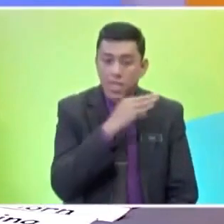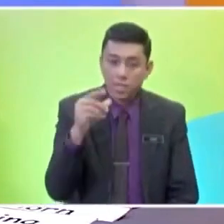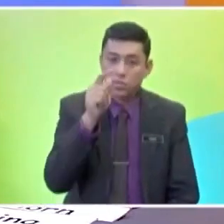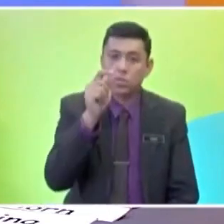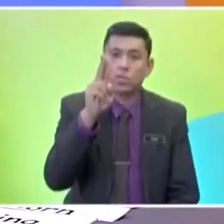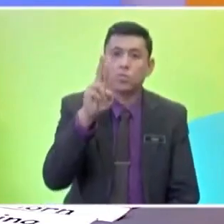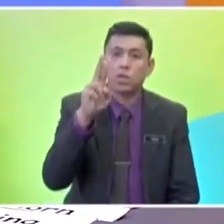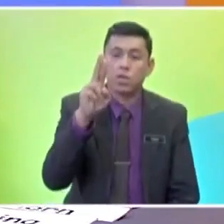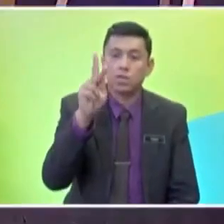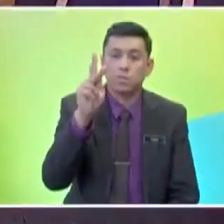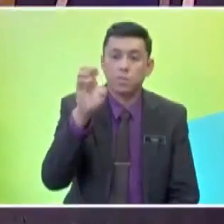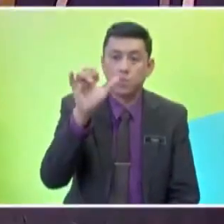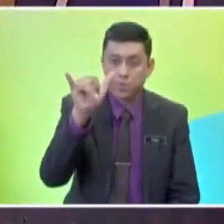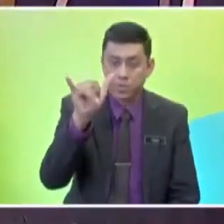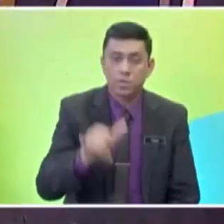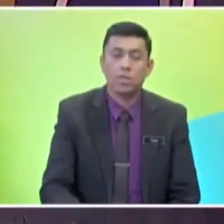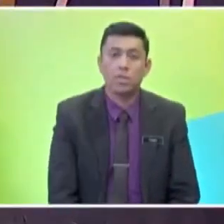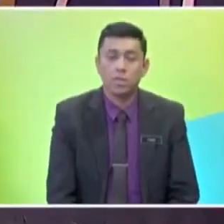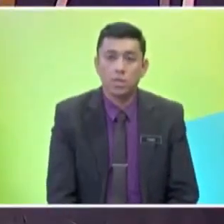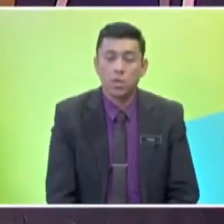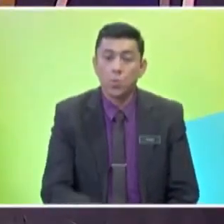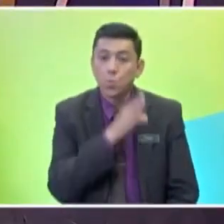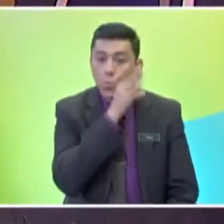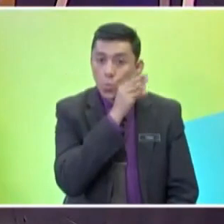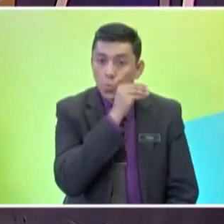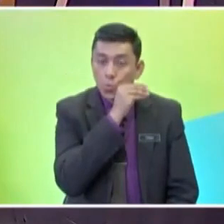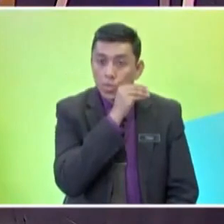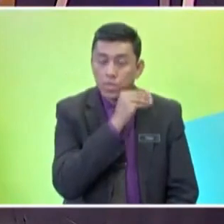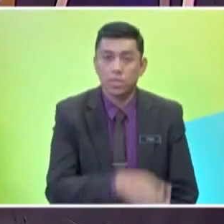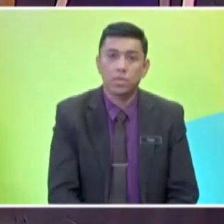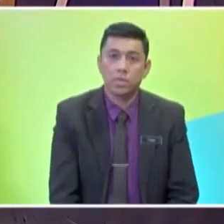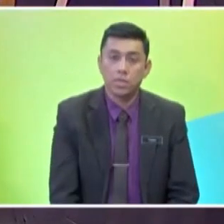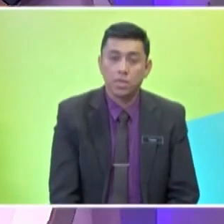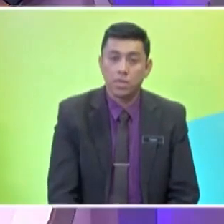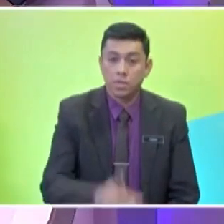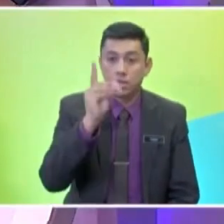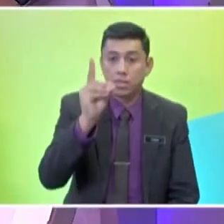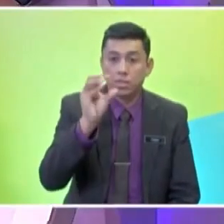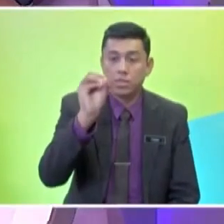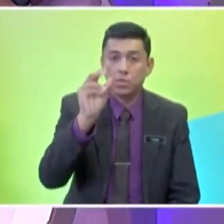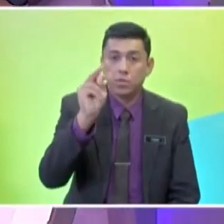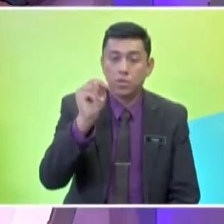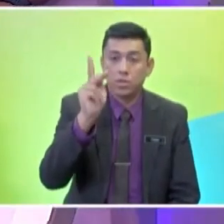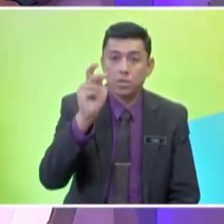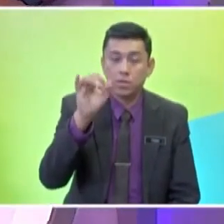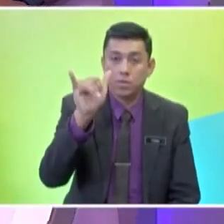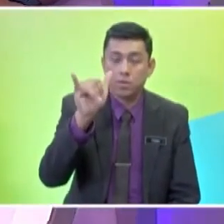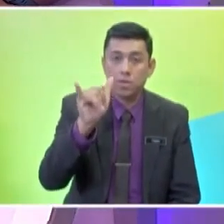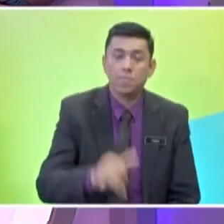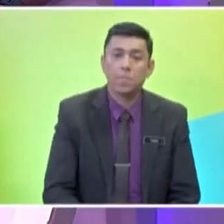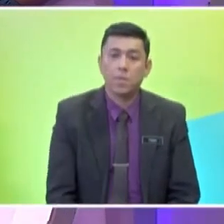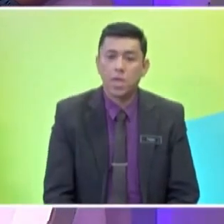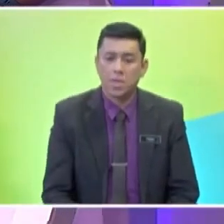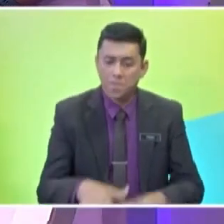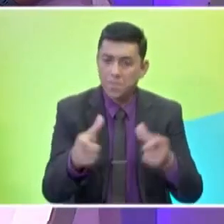Turkey, yeah. Yes. Those days, they have donkeys, and in some countries, they have a